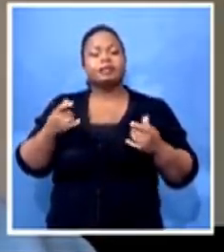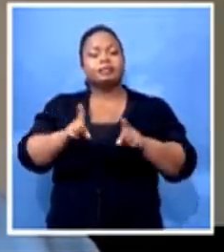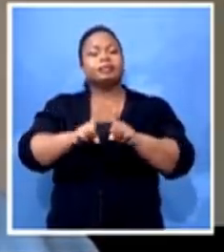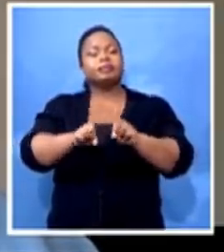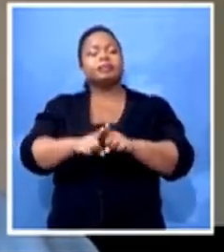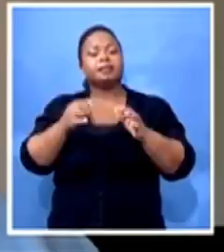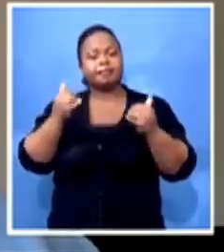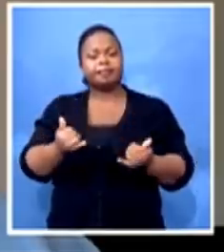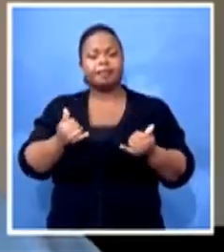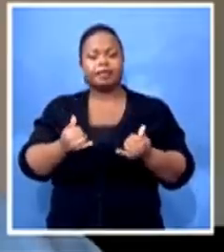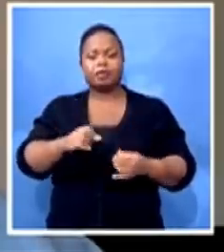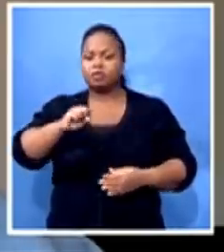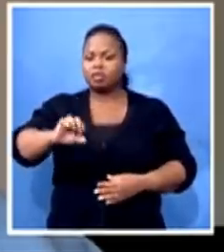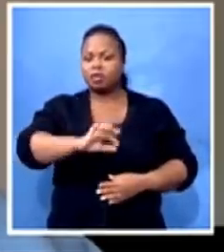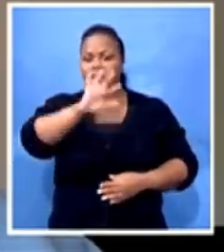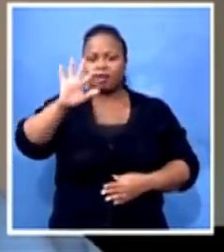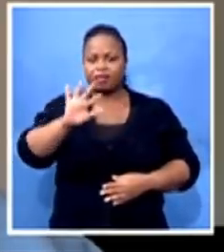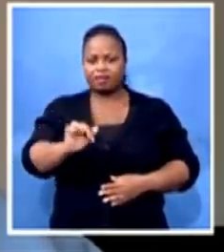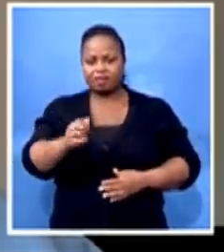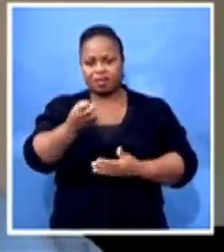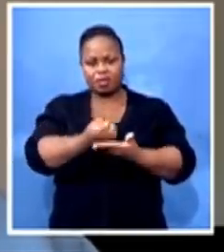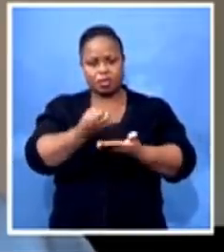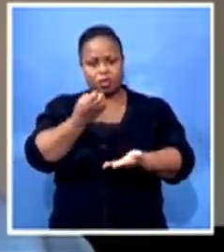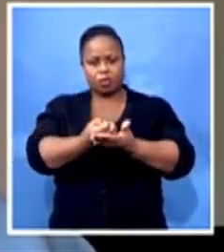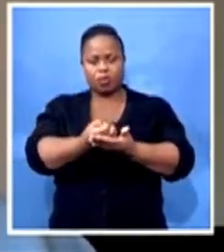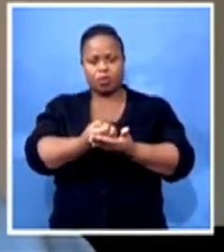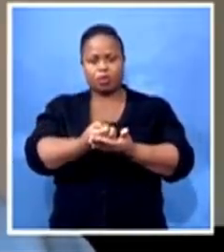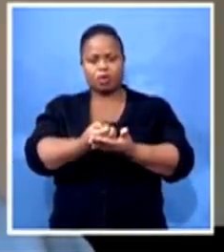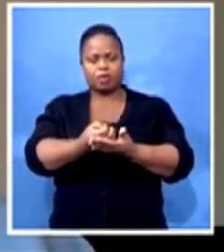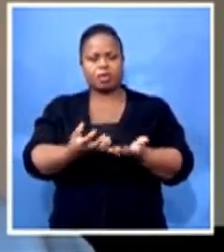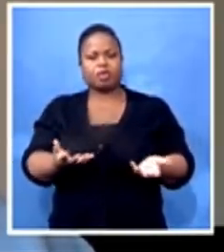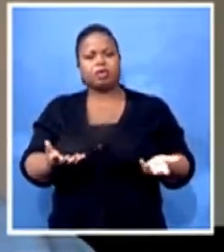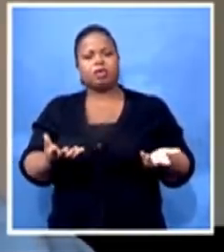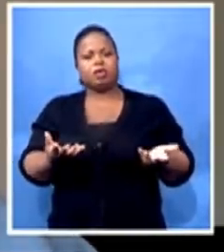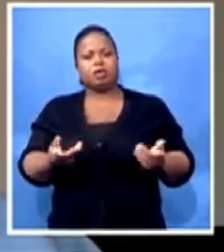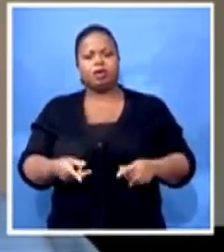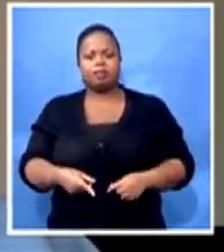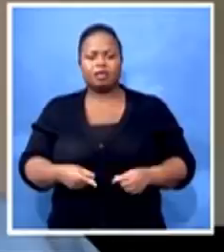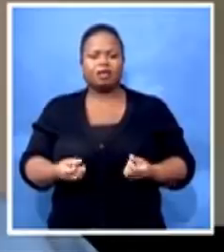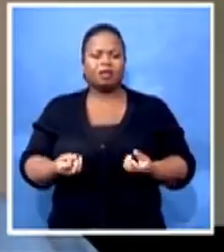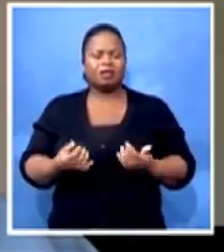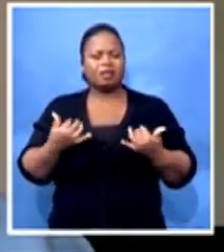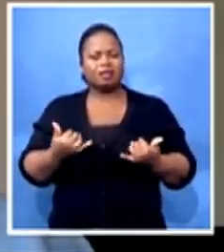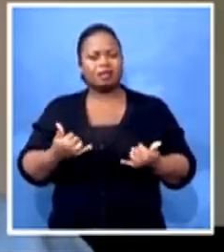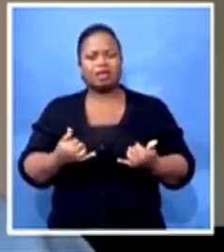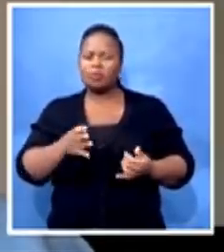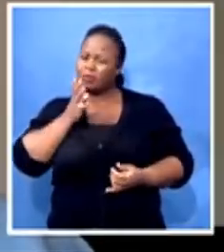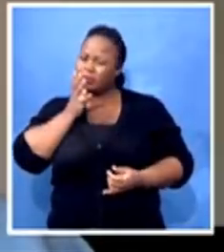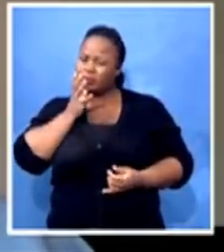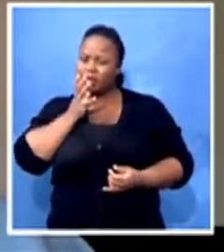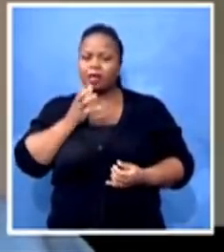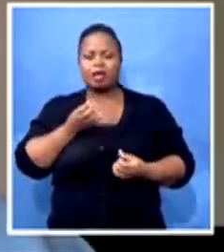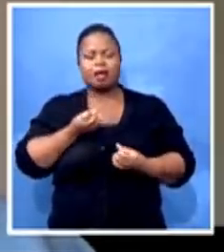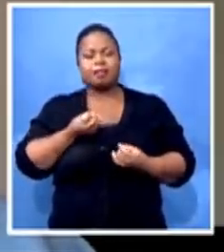is owned and in a very concentrated manner. There's a few families, a few people who